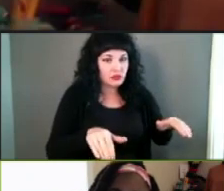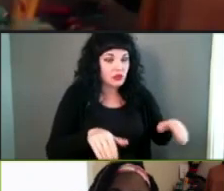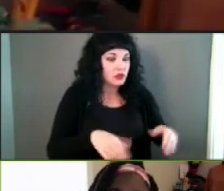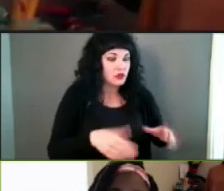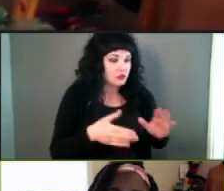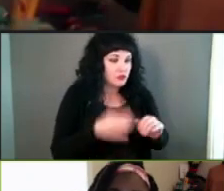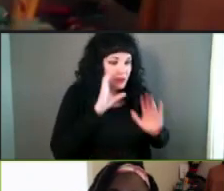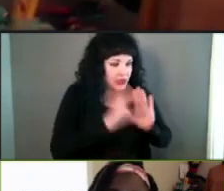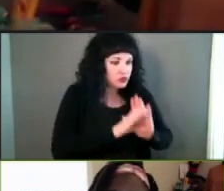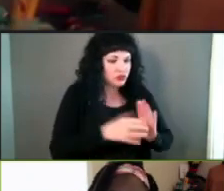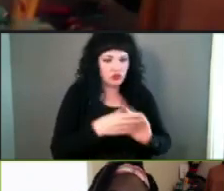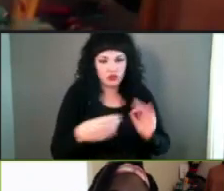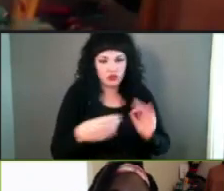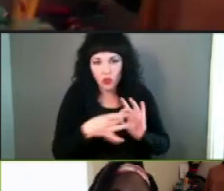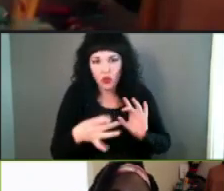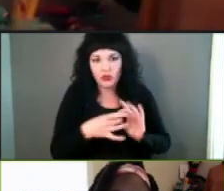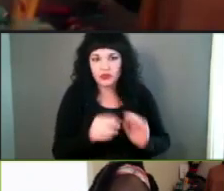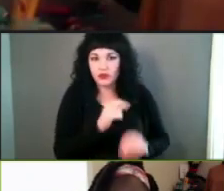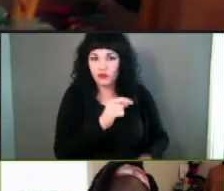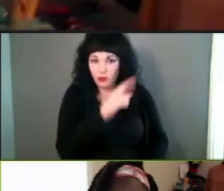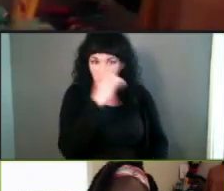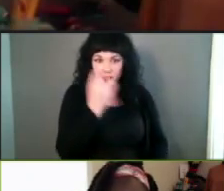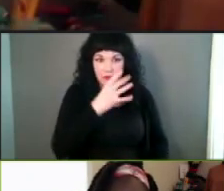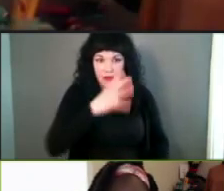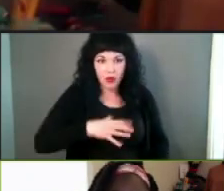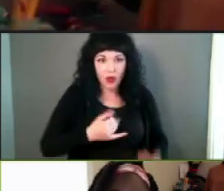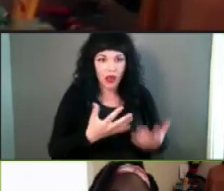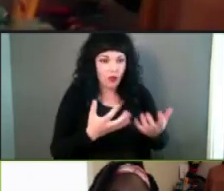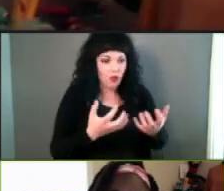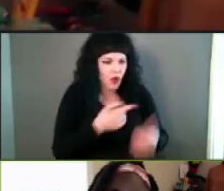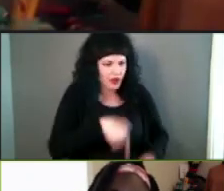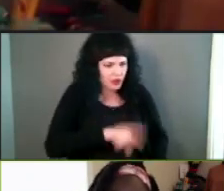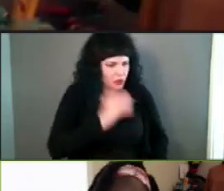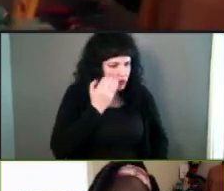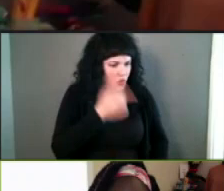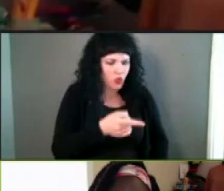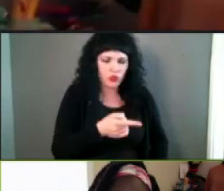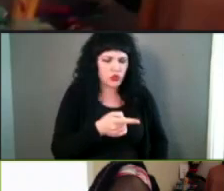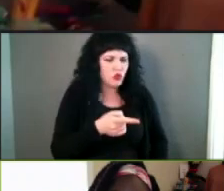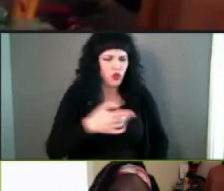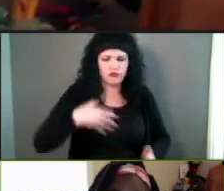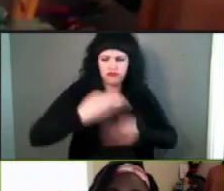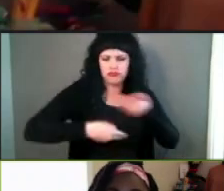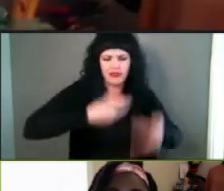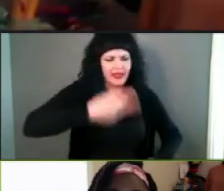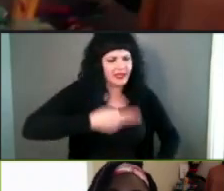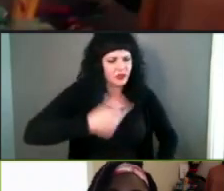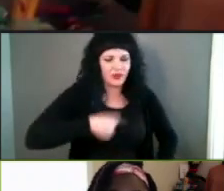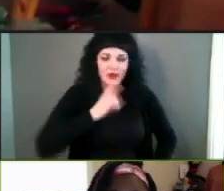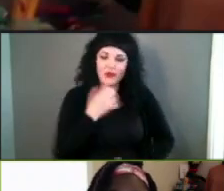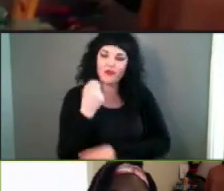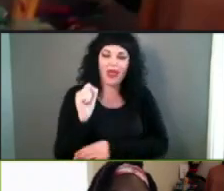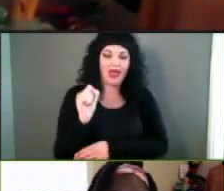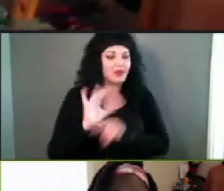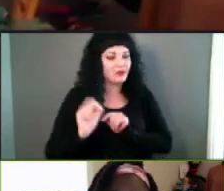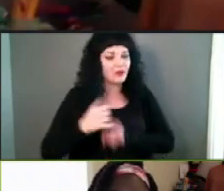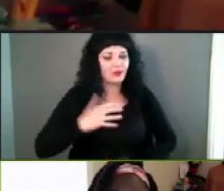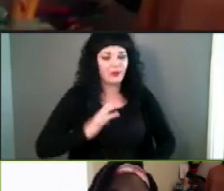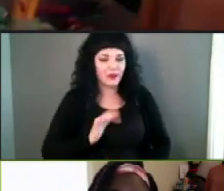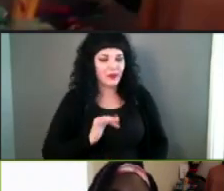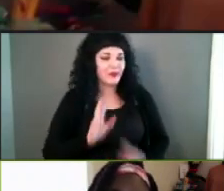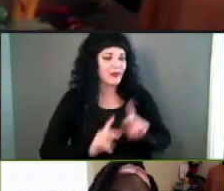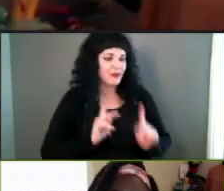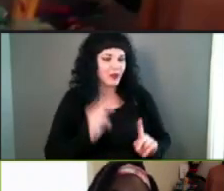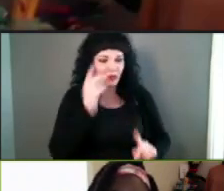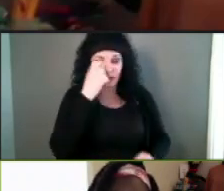that they come from a long line of rebellious folks, and we are just continuing that work because, in the words of Assata Shakur,